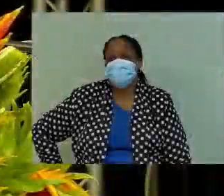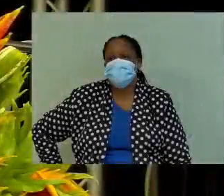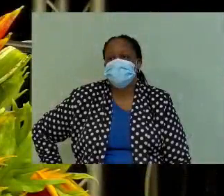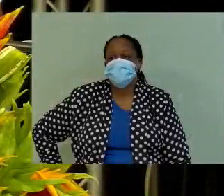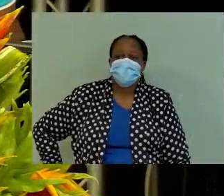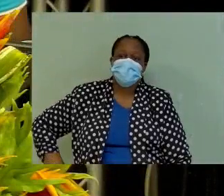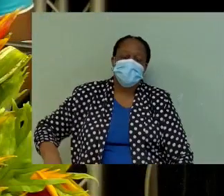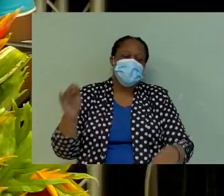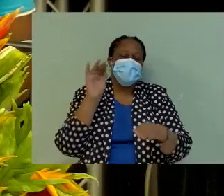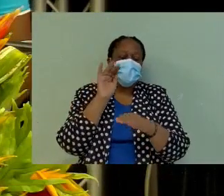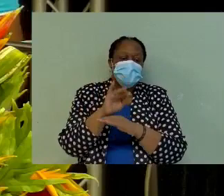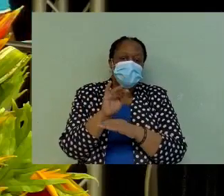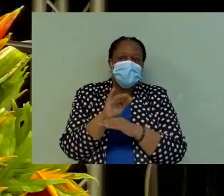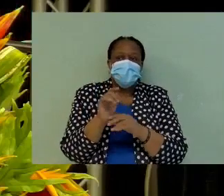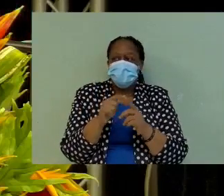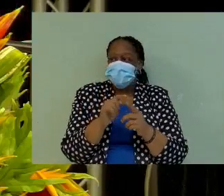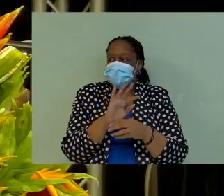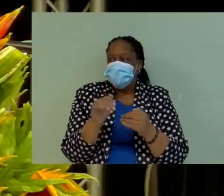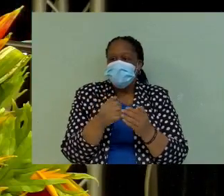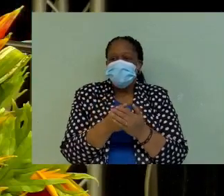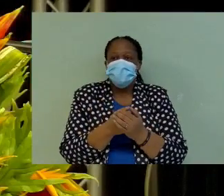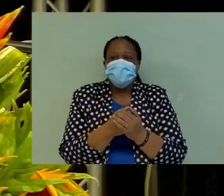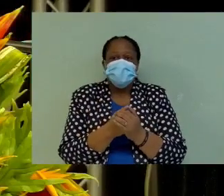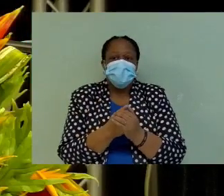Pleasant good afternoon to everyone.